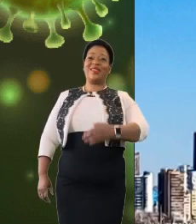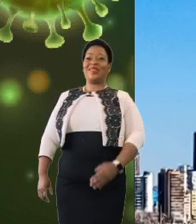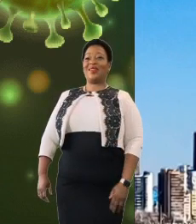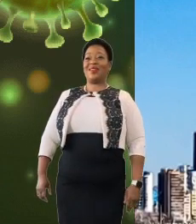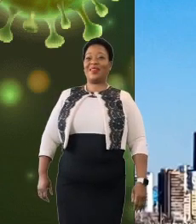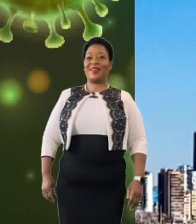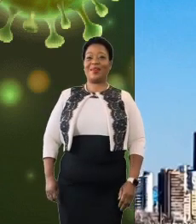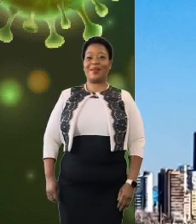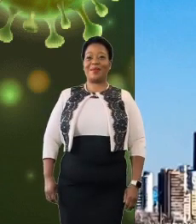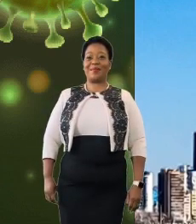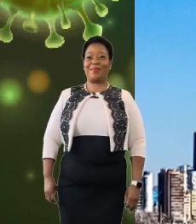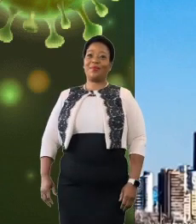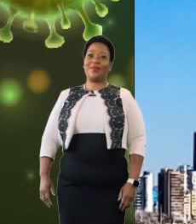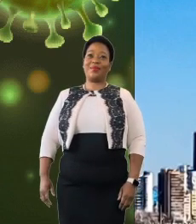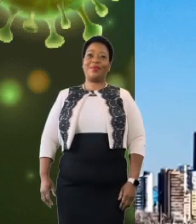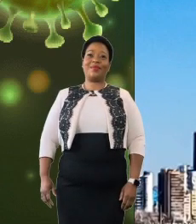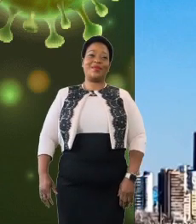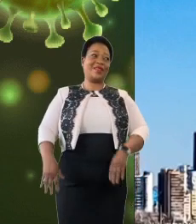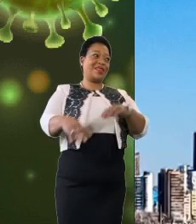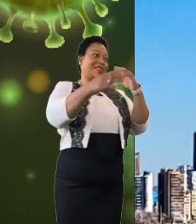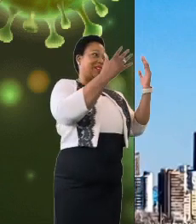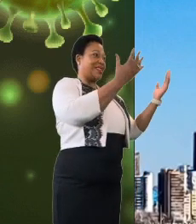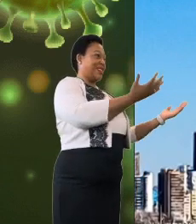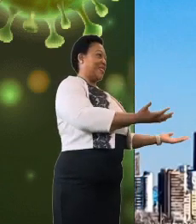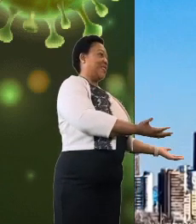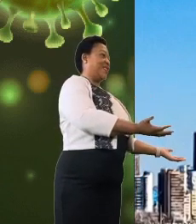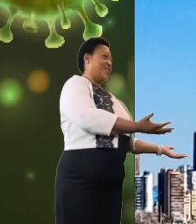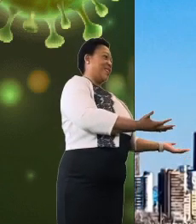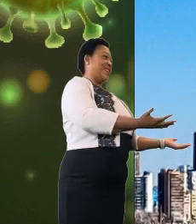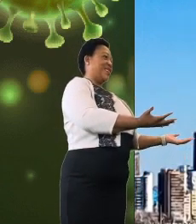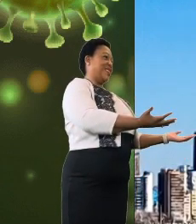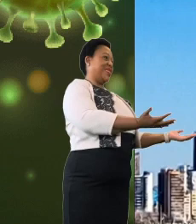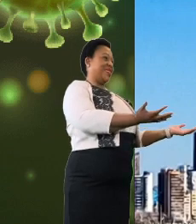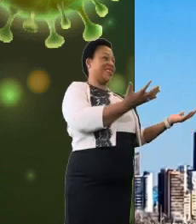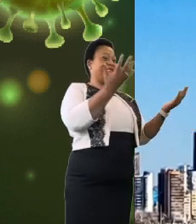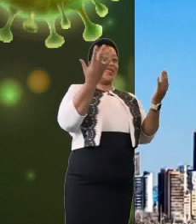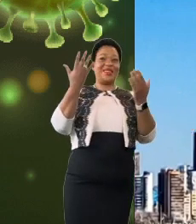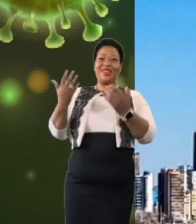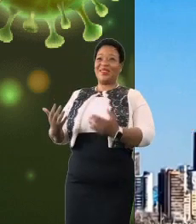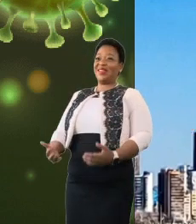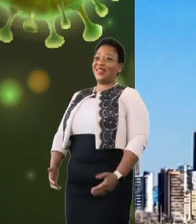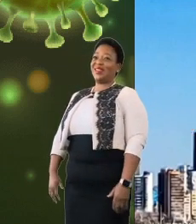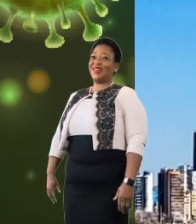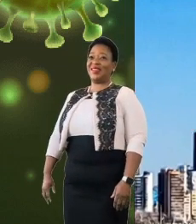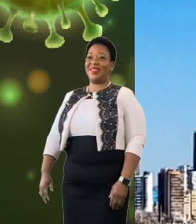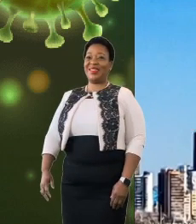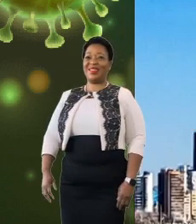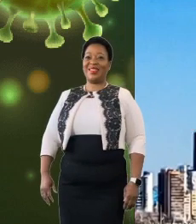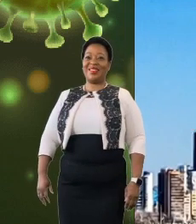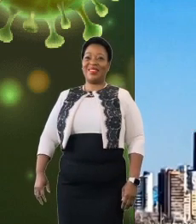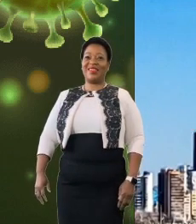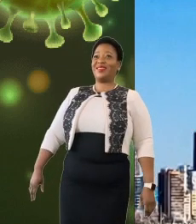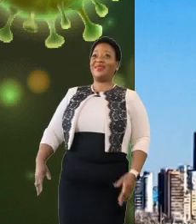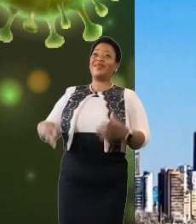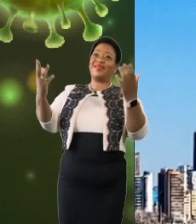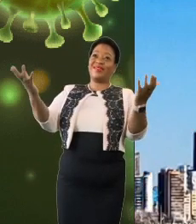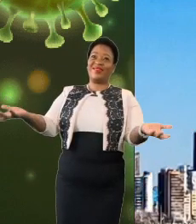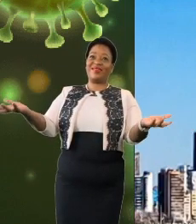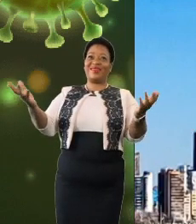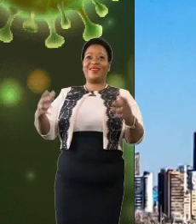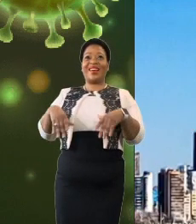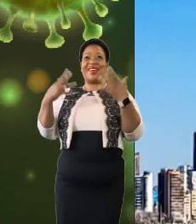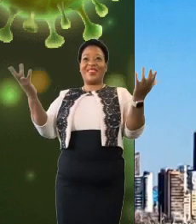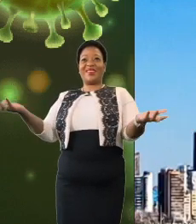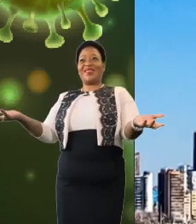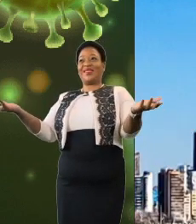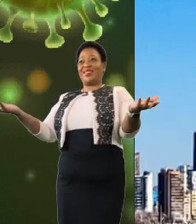of 70, rezoning of agricultural land into commercial land, which in some instances really can take up to